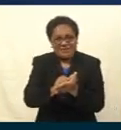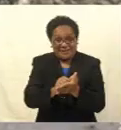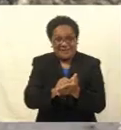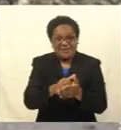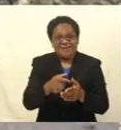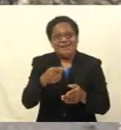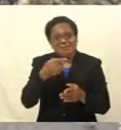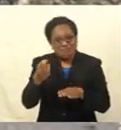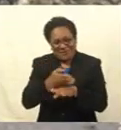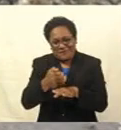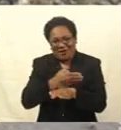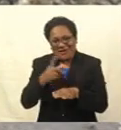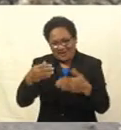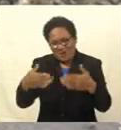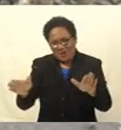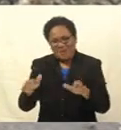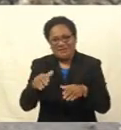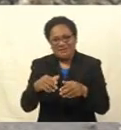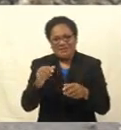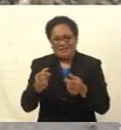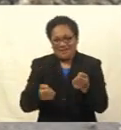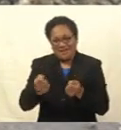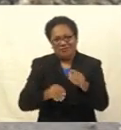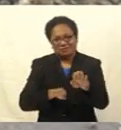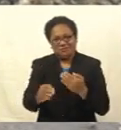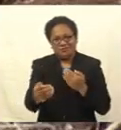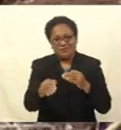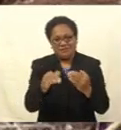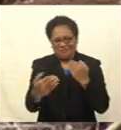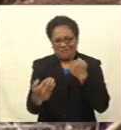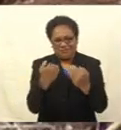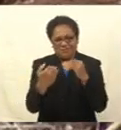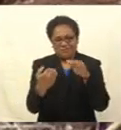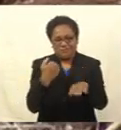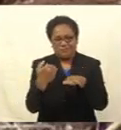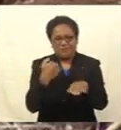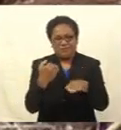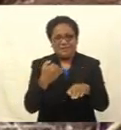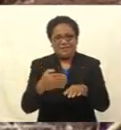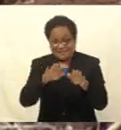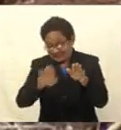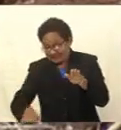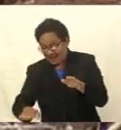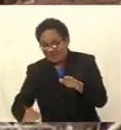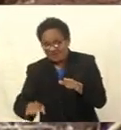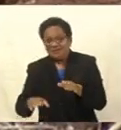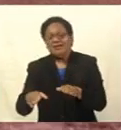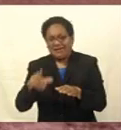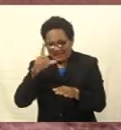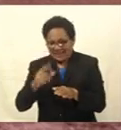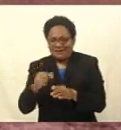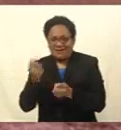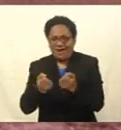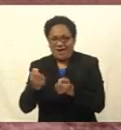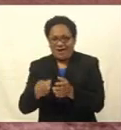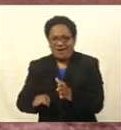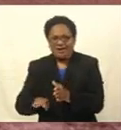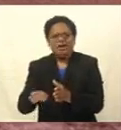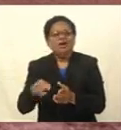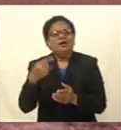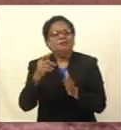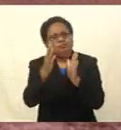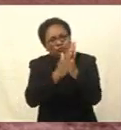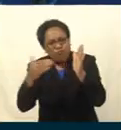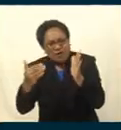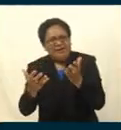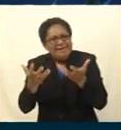up. Downhill where the slip had occurred, clearing has already begun for a single-lane access to allow for heavy vehicles to